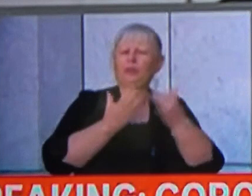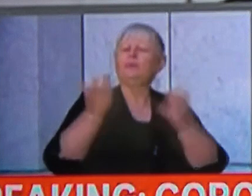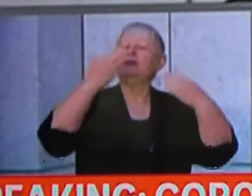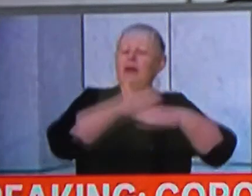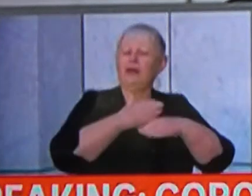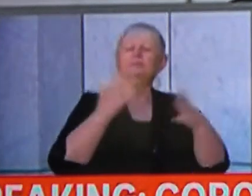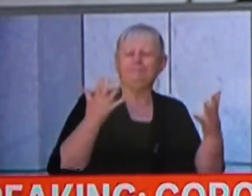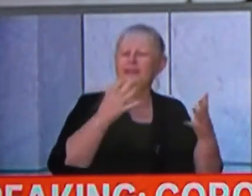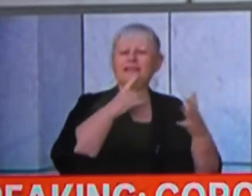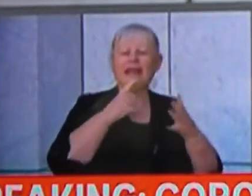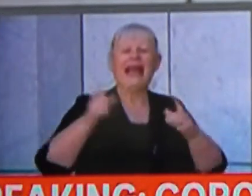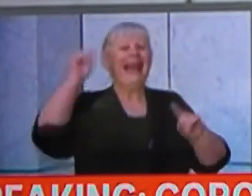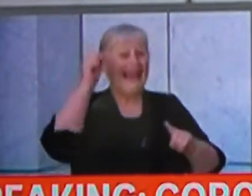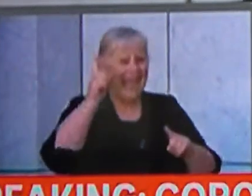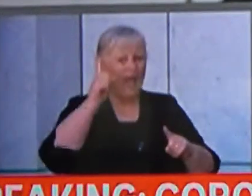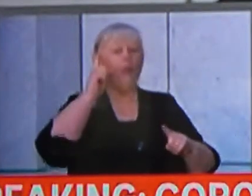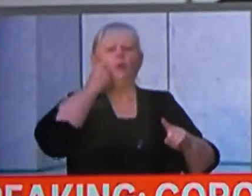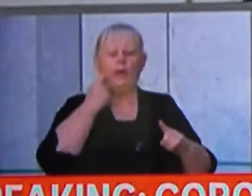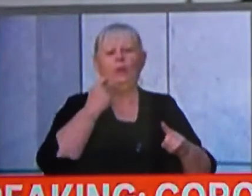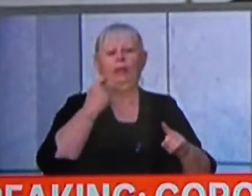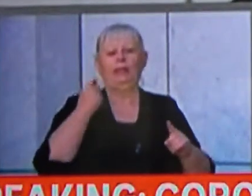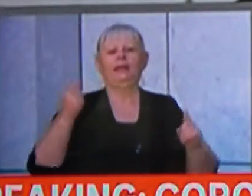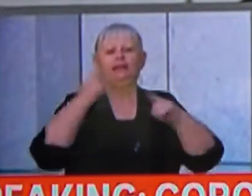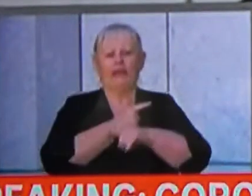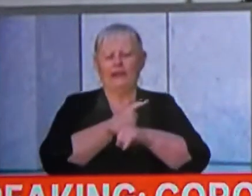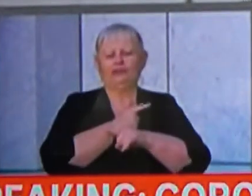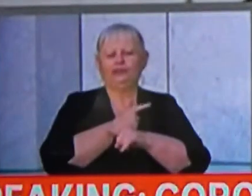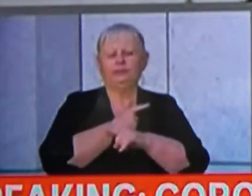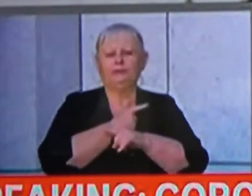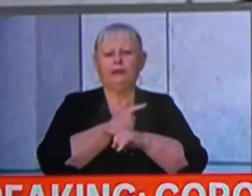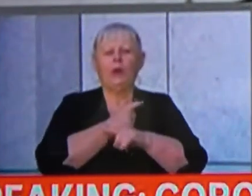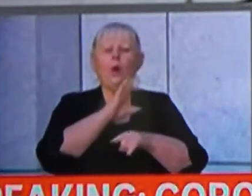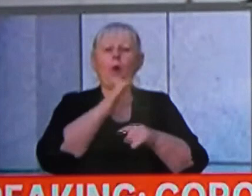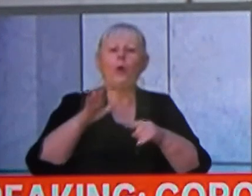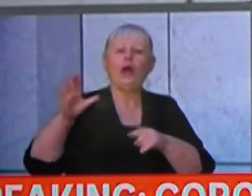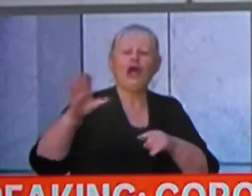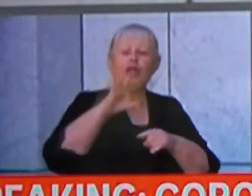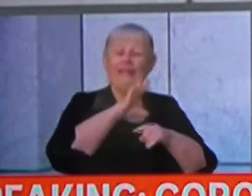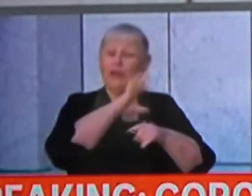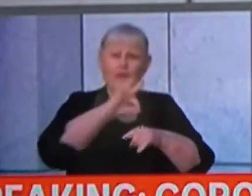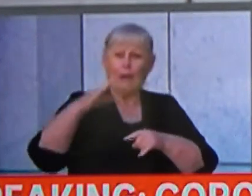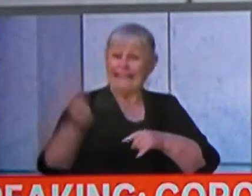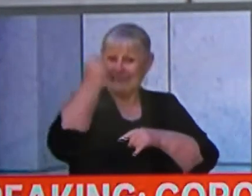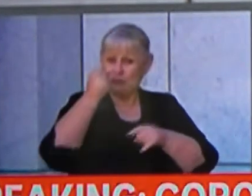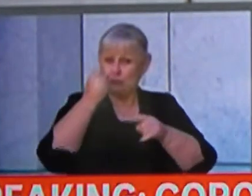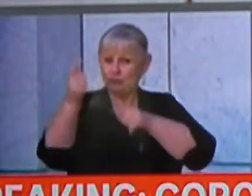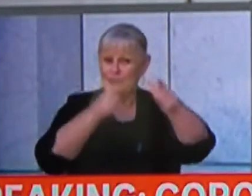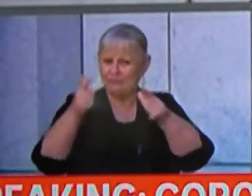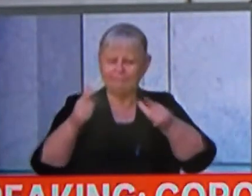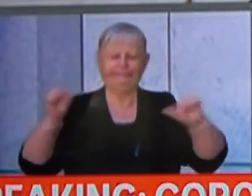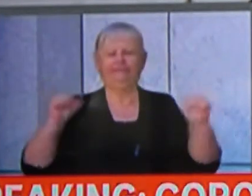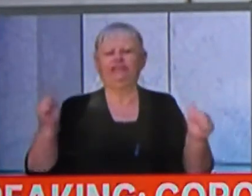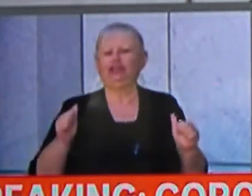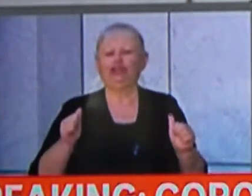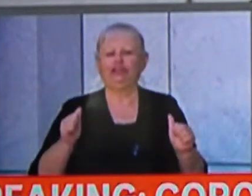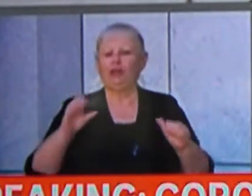decided that we are moving immediately to recommend against all non-essential travel in Australia.